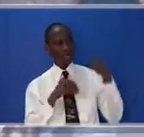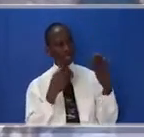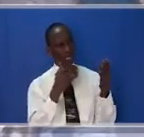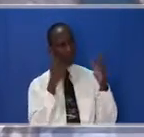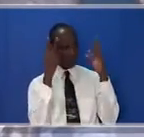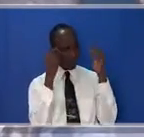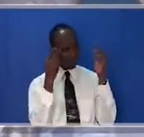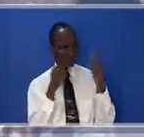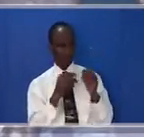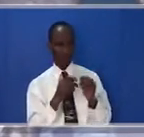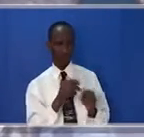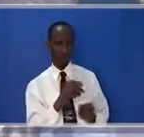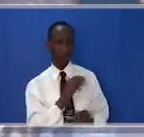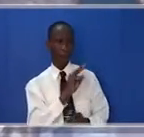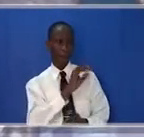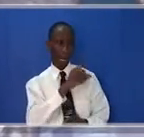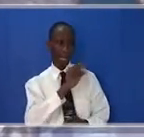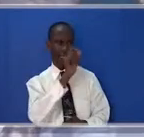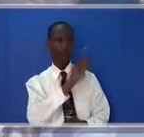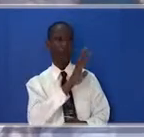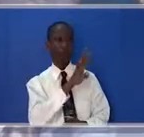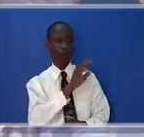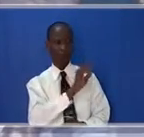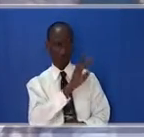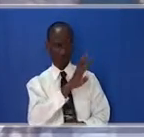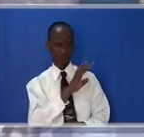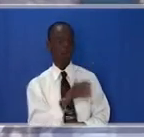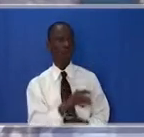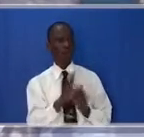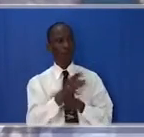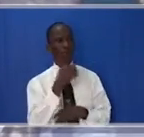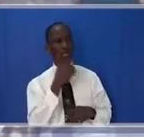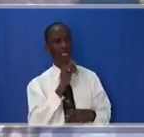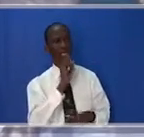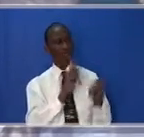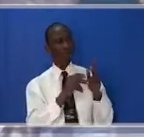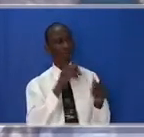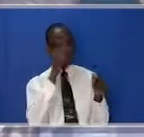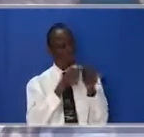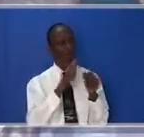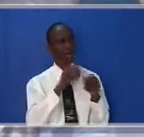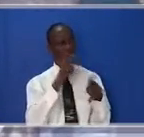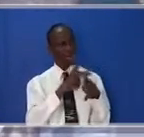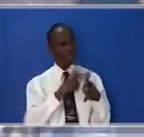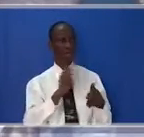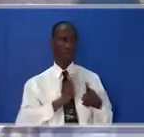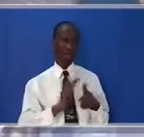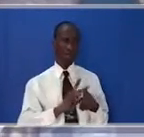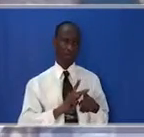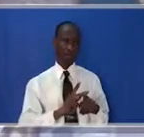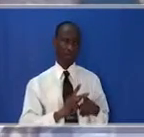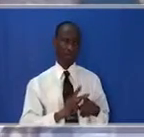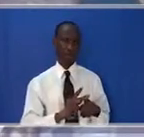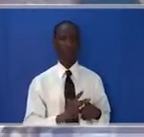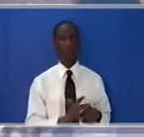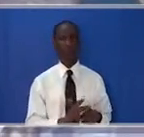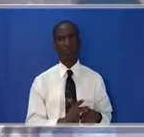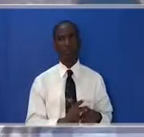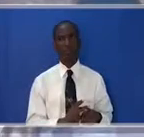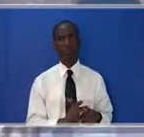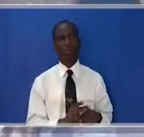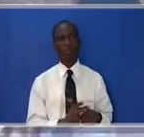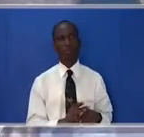people horrible, so no. So, among yes, I'm running no moon niso. Now, Malachi chapter 4, verse 5, O Grano, or can I say,